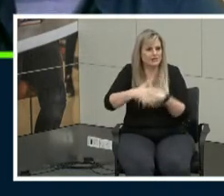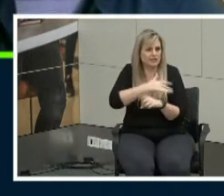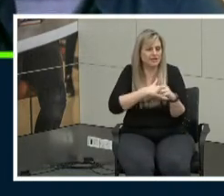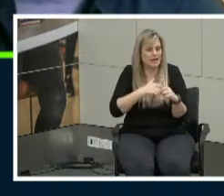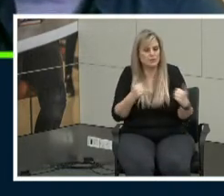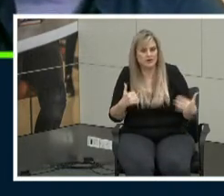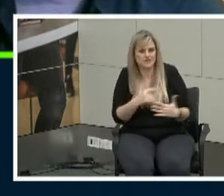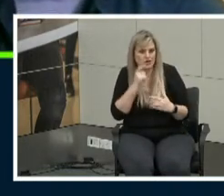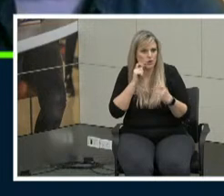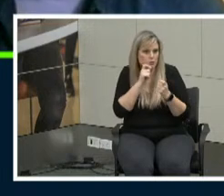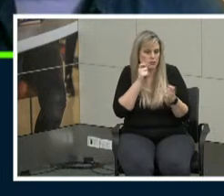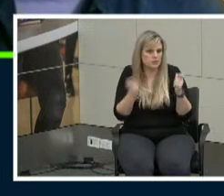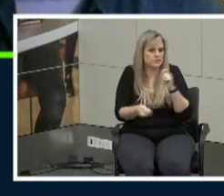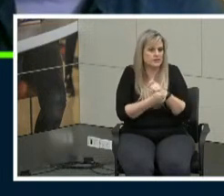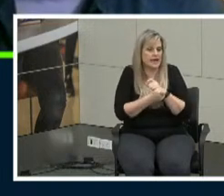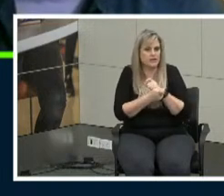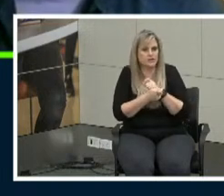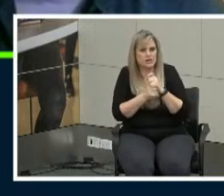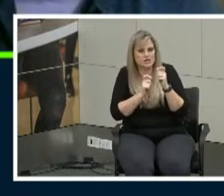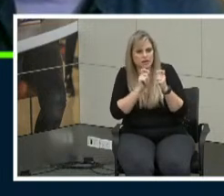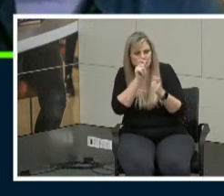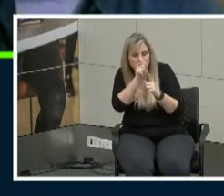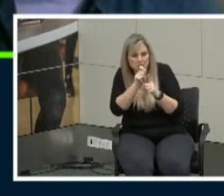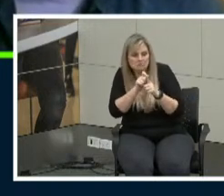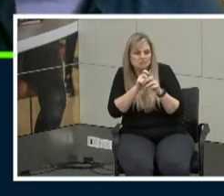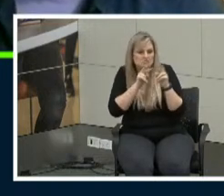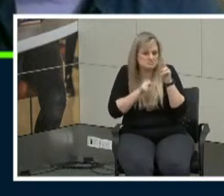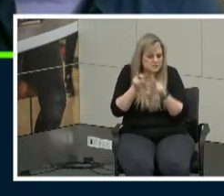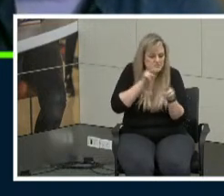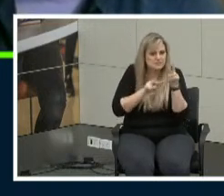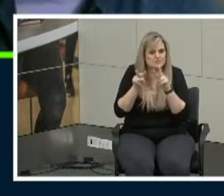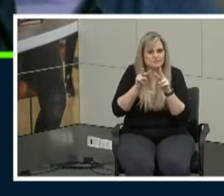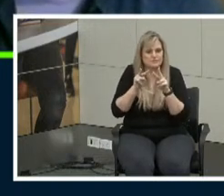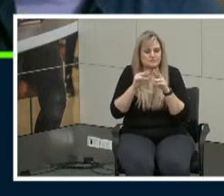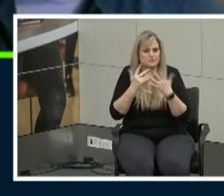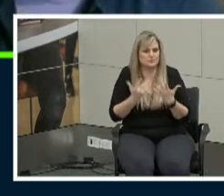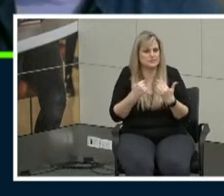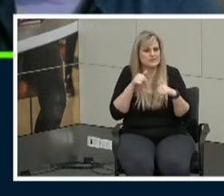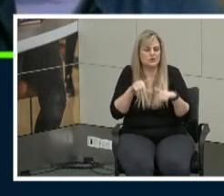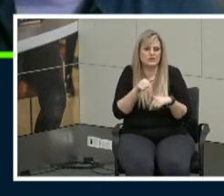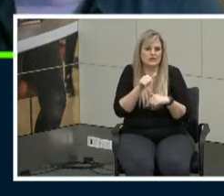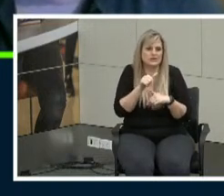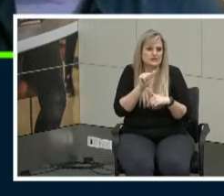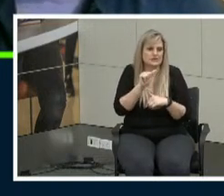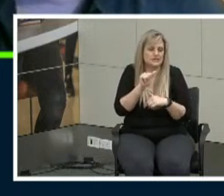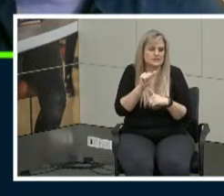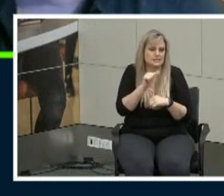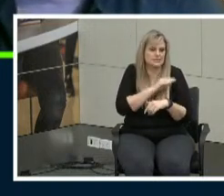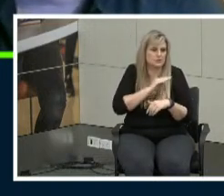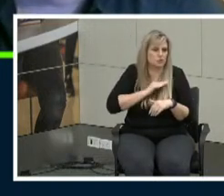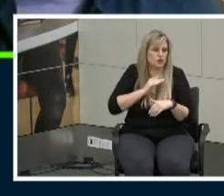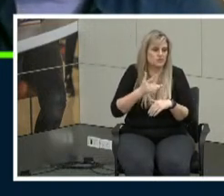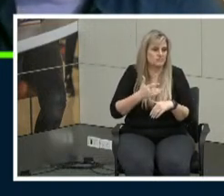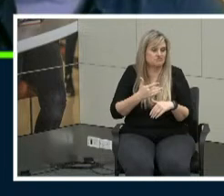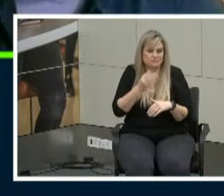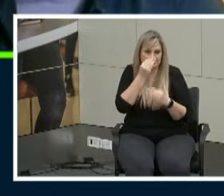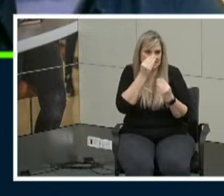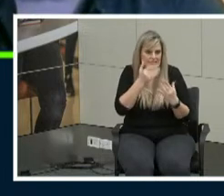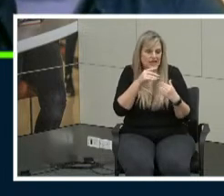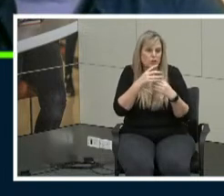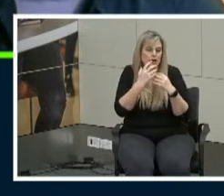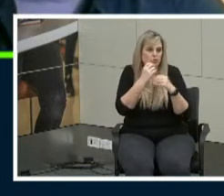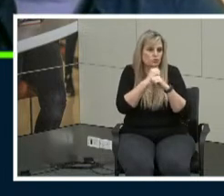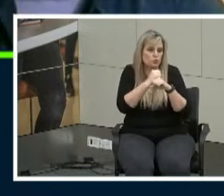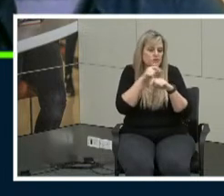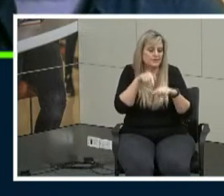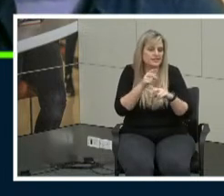retaliation micromanagement and shifting evaluation Targets this Administration does not seem to care about protecting this valuable resource